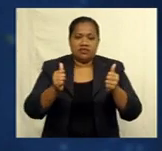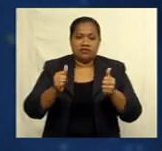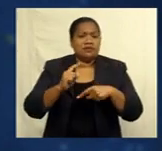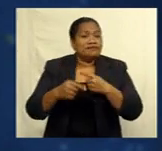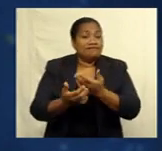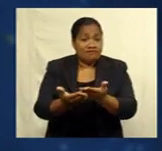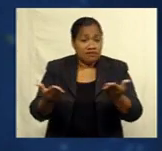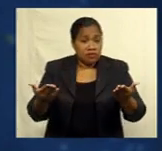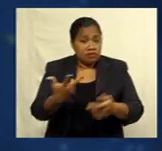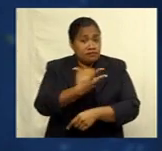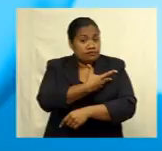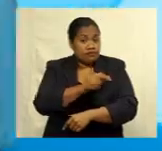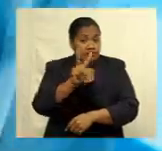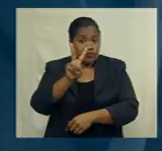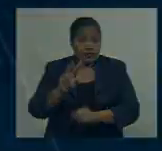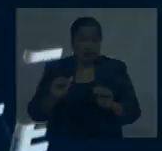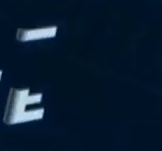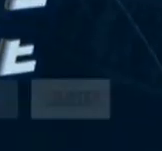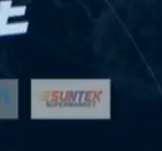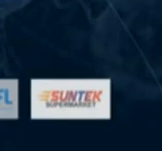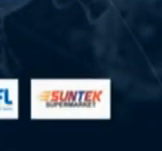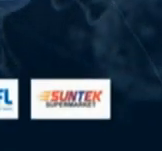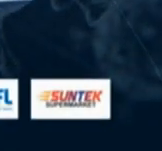2 jabs yet?